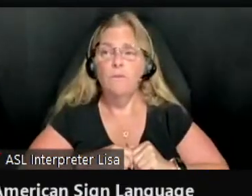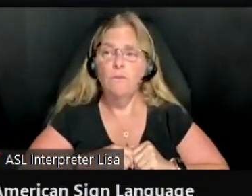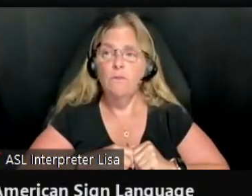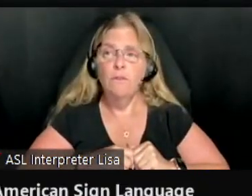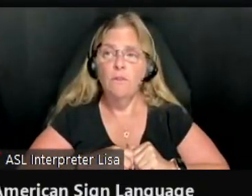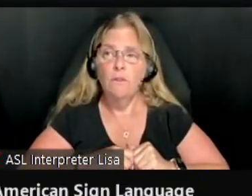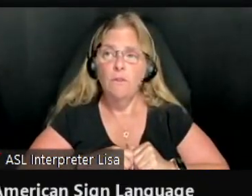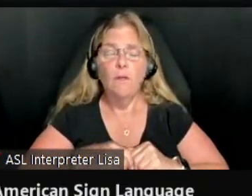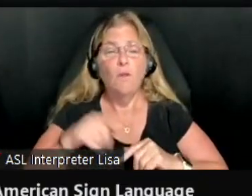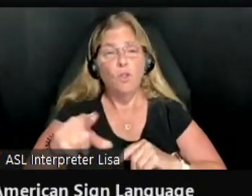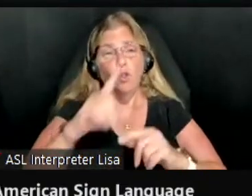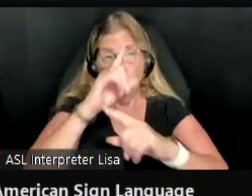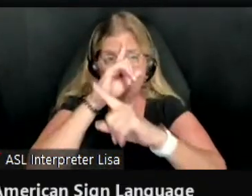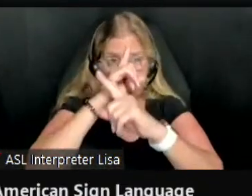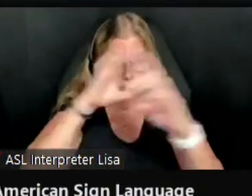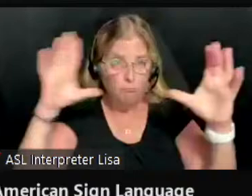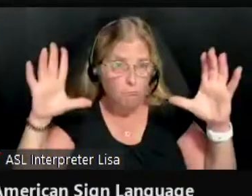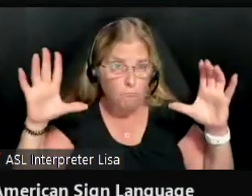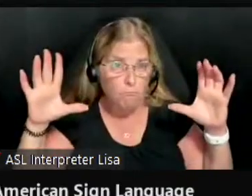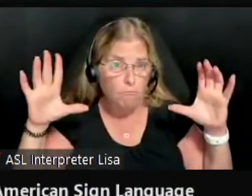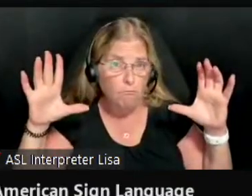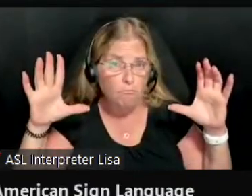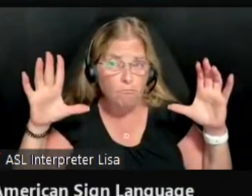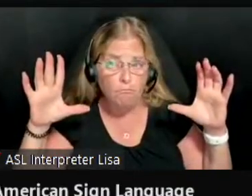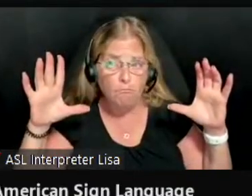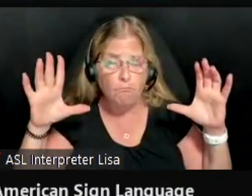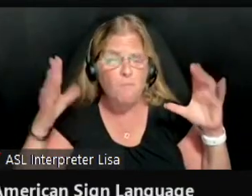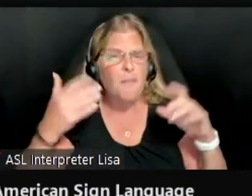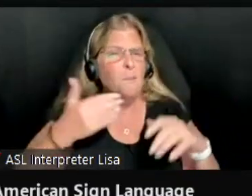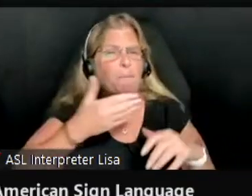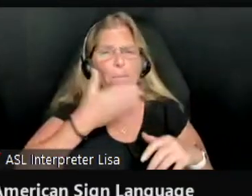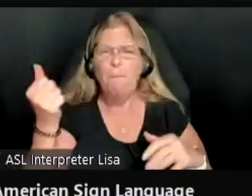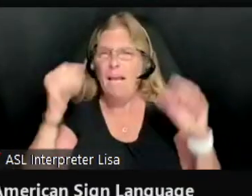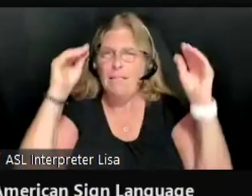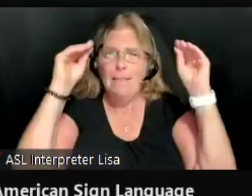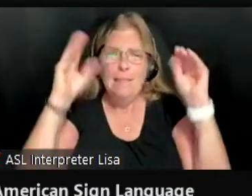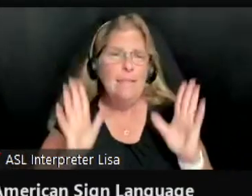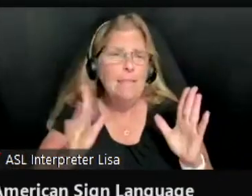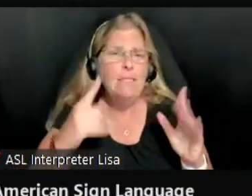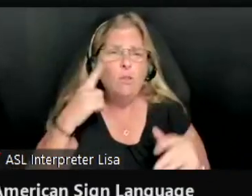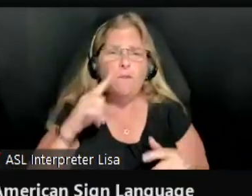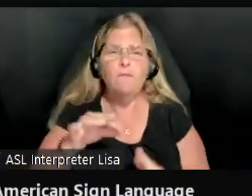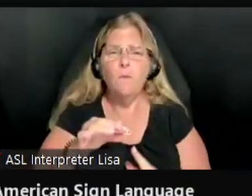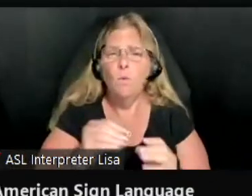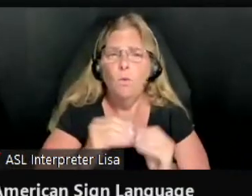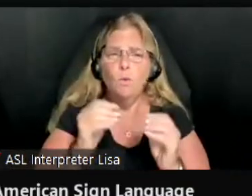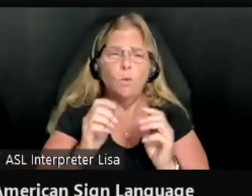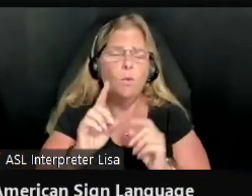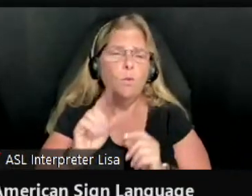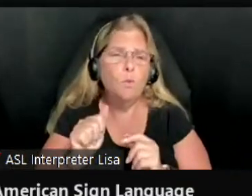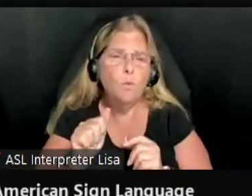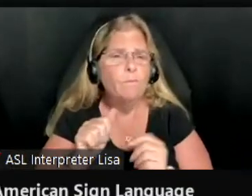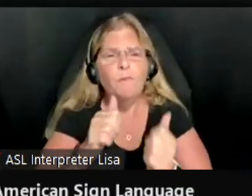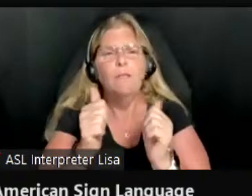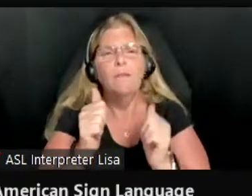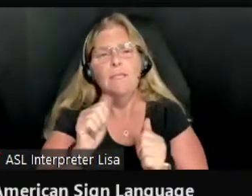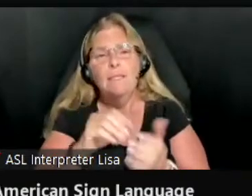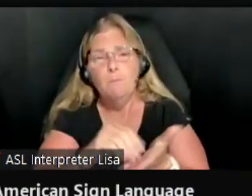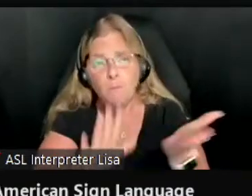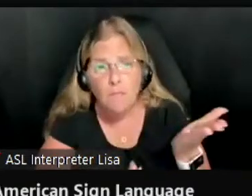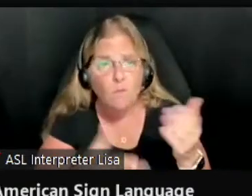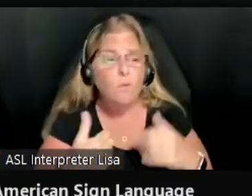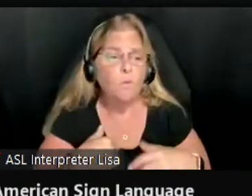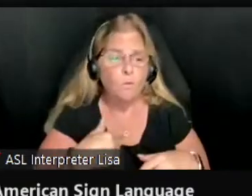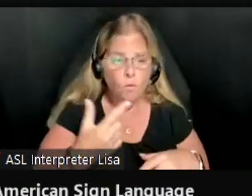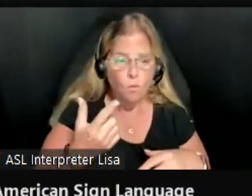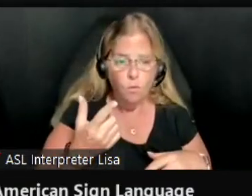you envision as the best teachers we could have for students with disabilities, general educators, special educators,